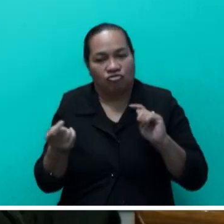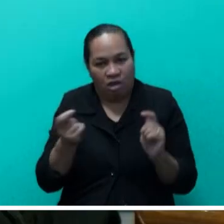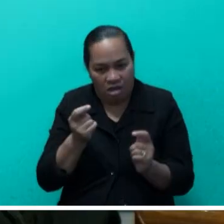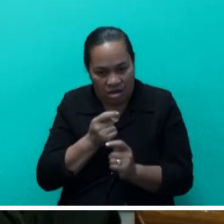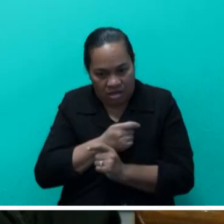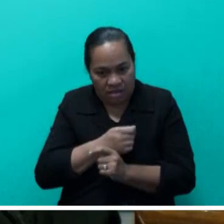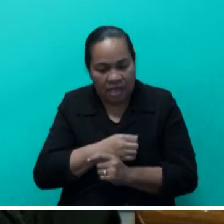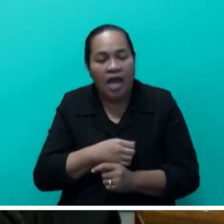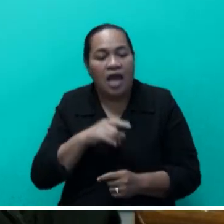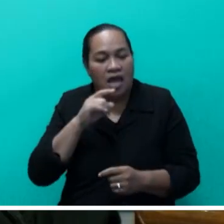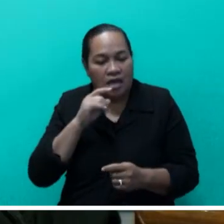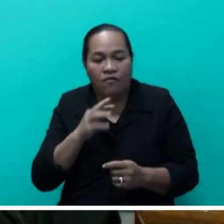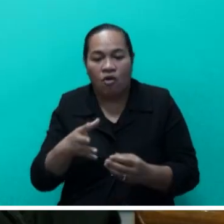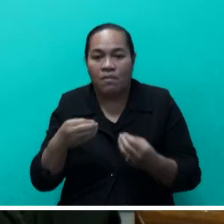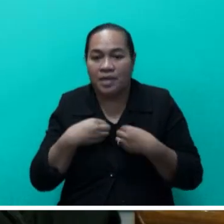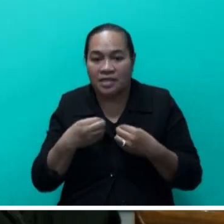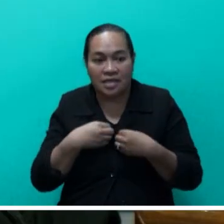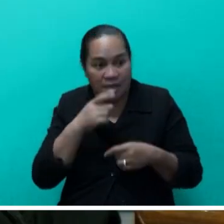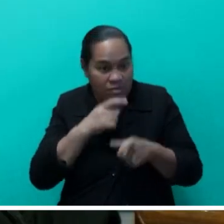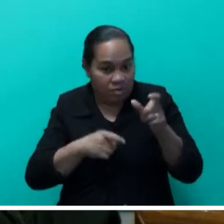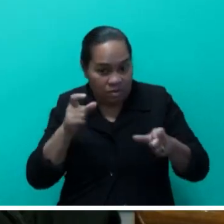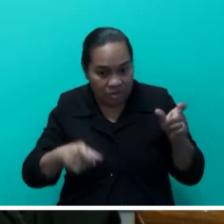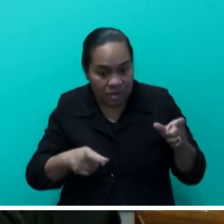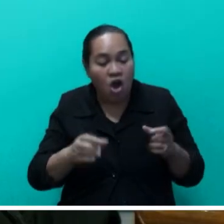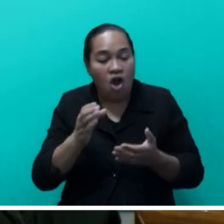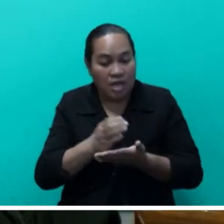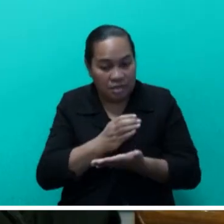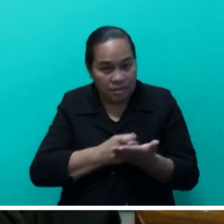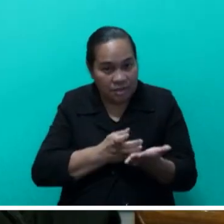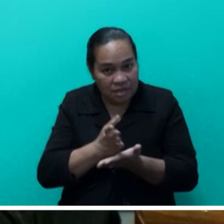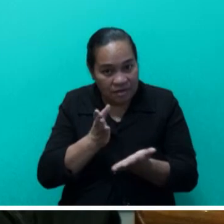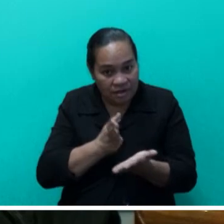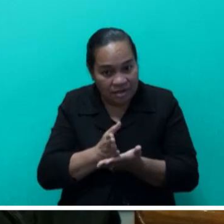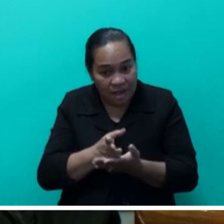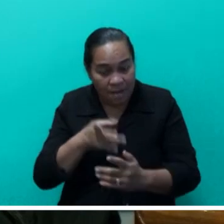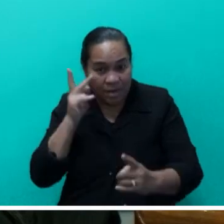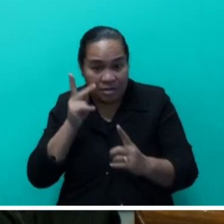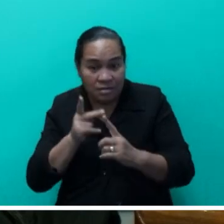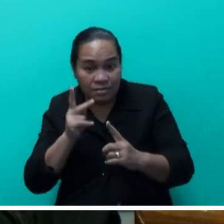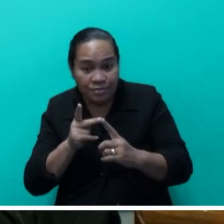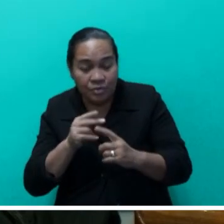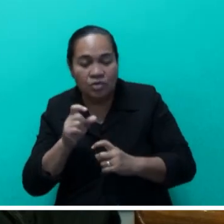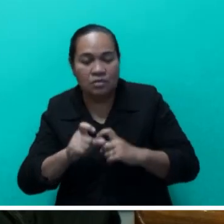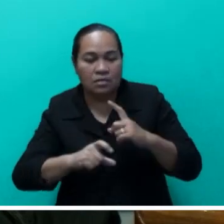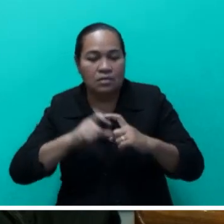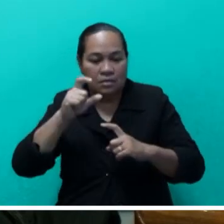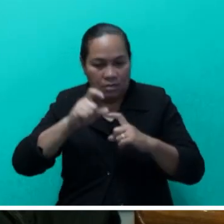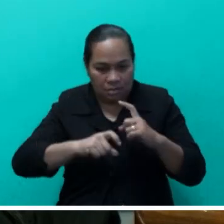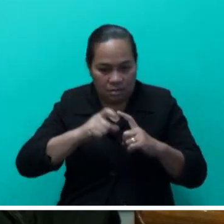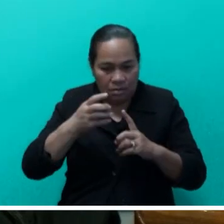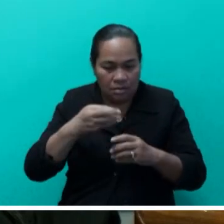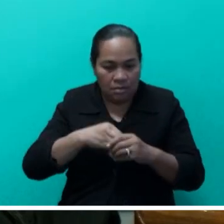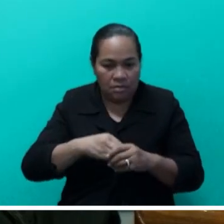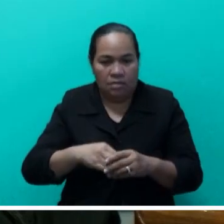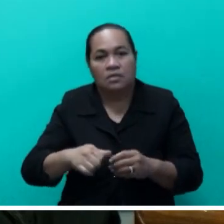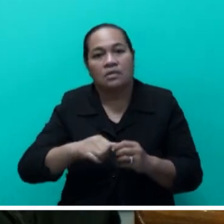direct contributor to business excellence, either from customer service standpoint or capacity as an organization to operate within the excellence